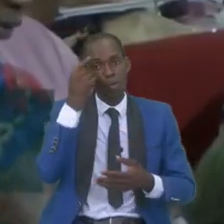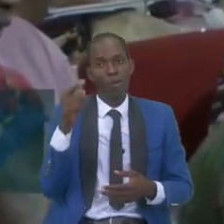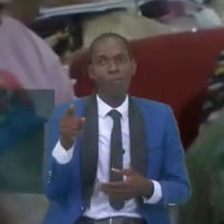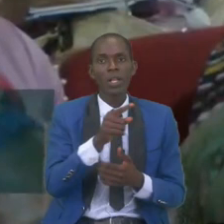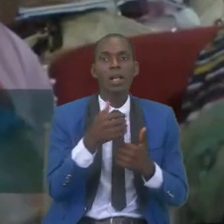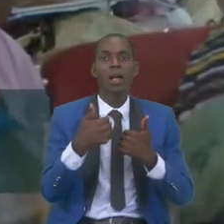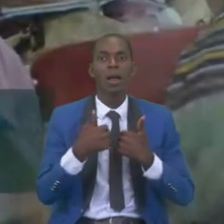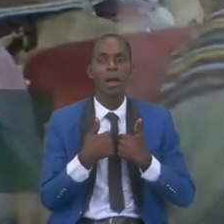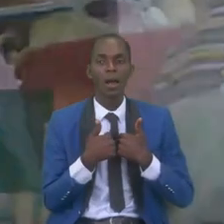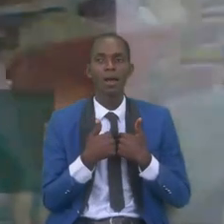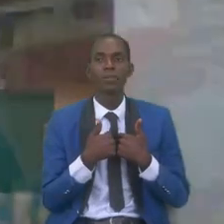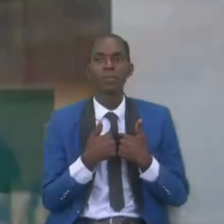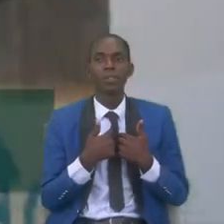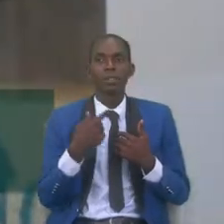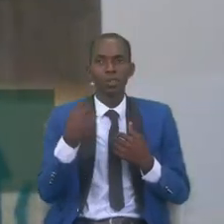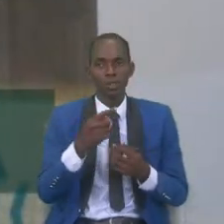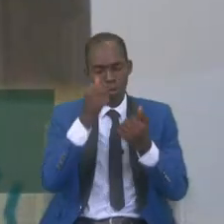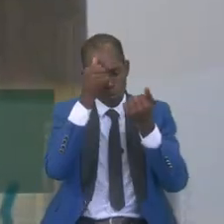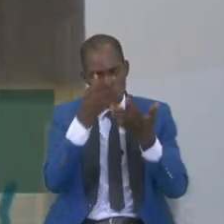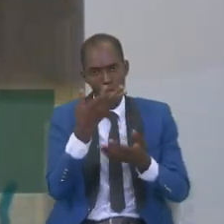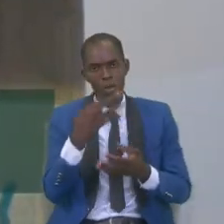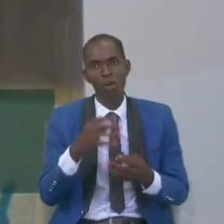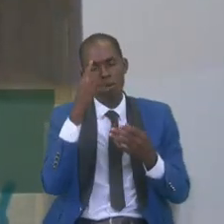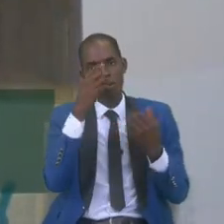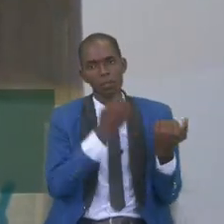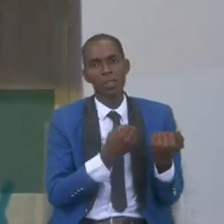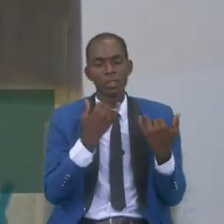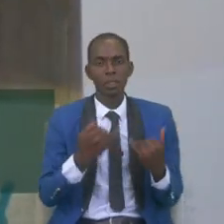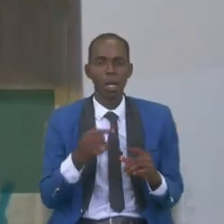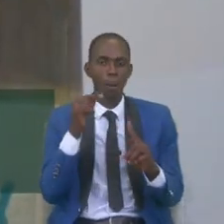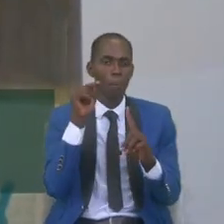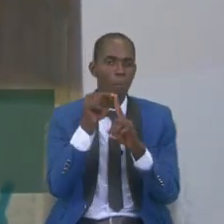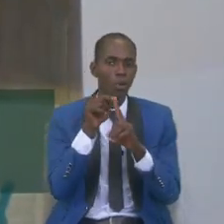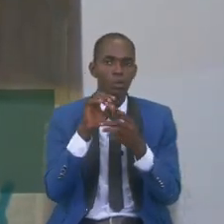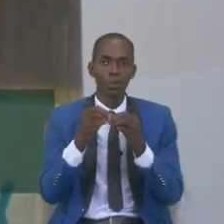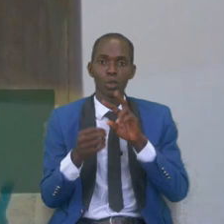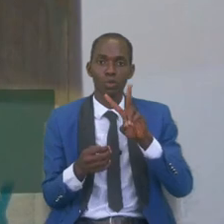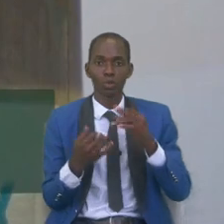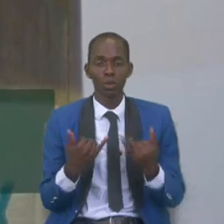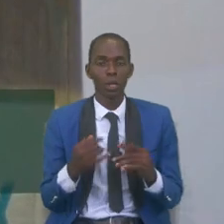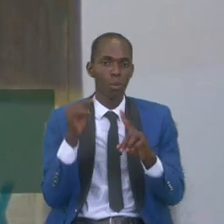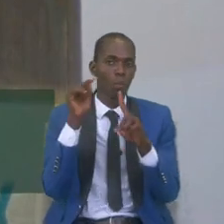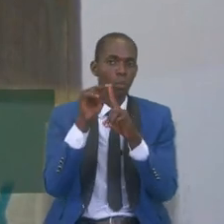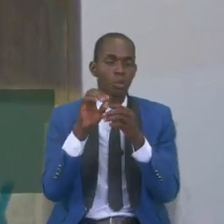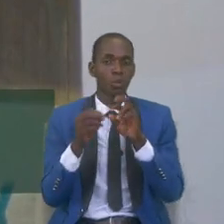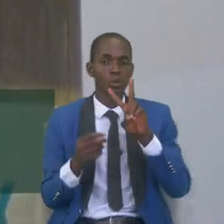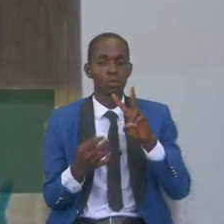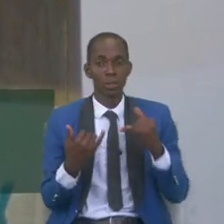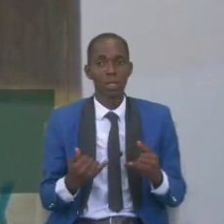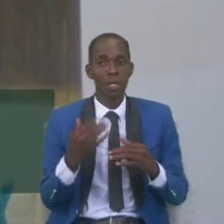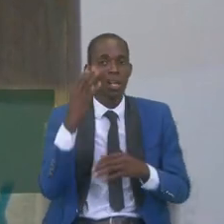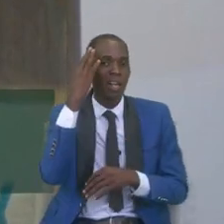the obedience of faith. We're coming to point number two now. Point number two, experiences